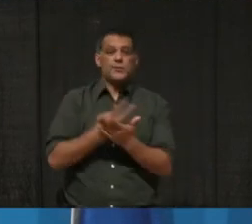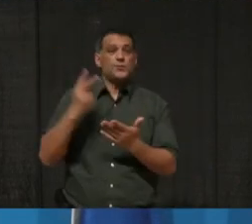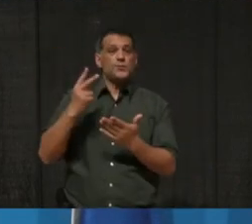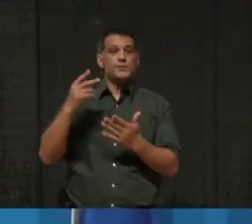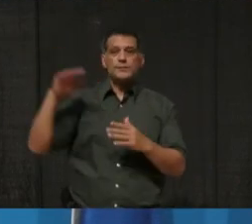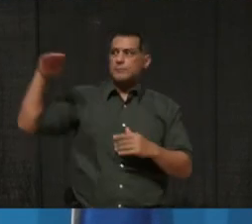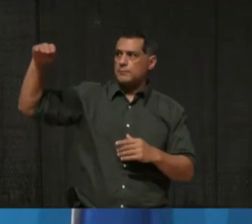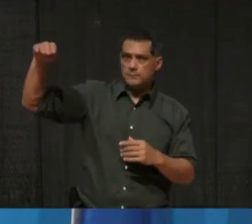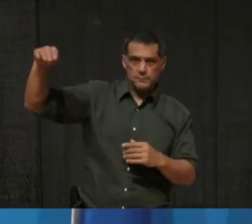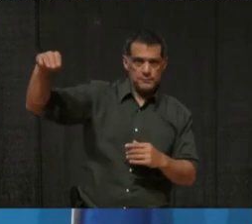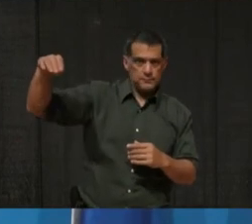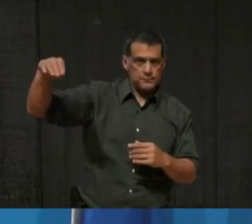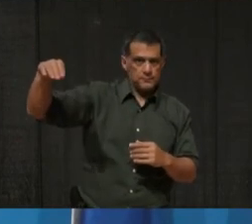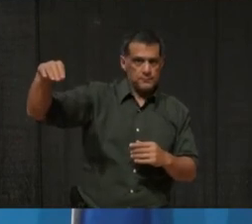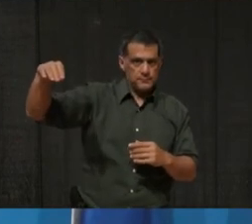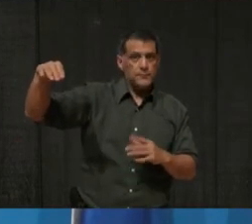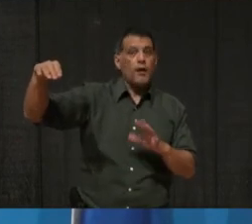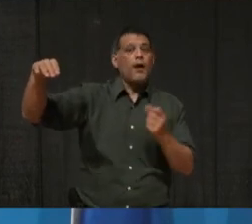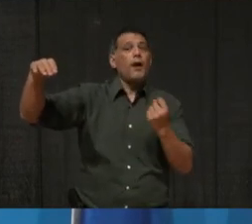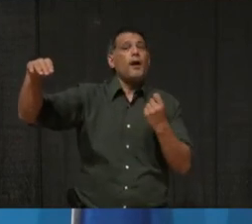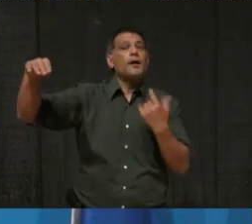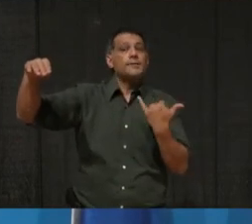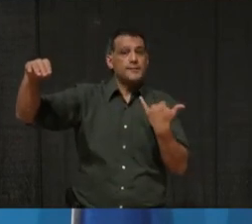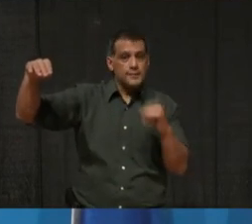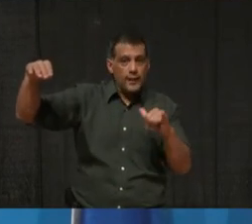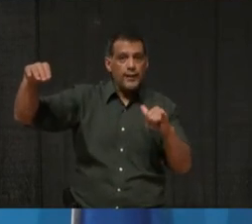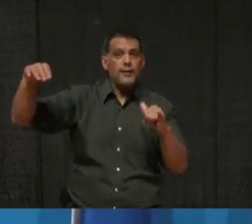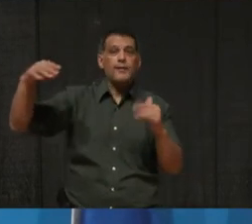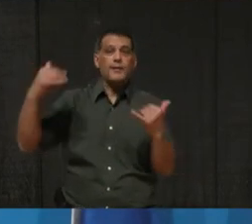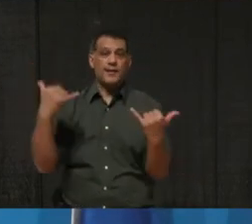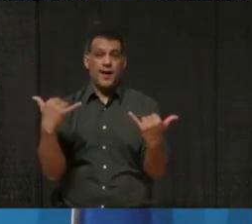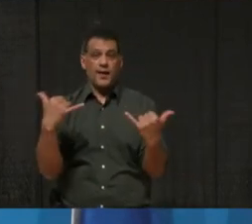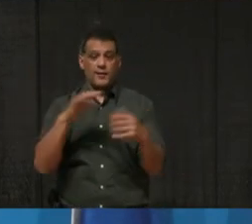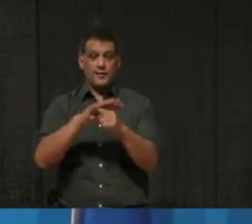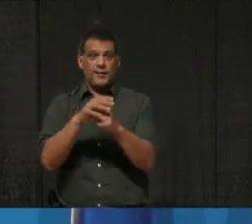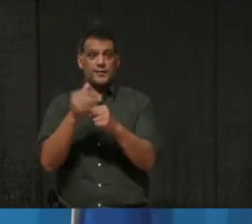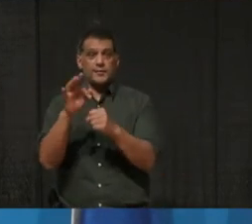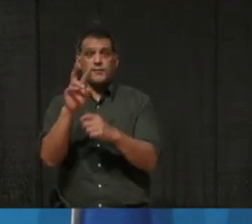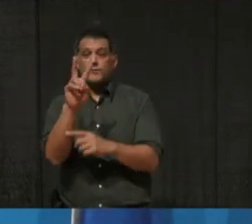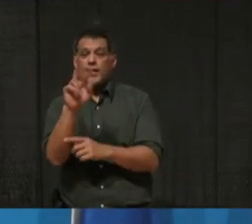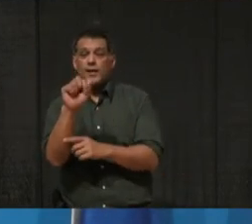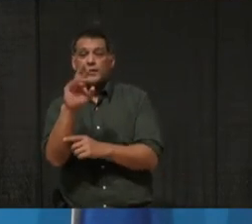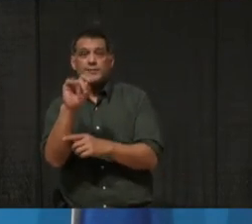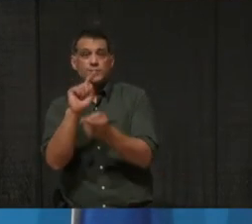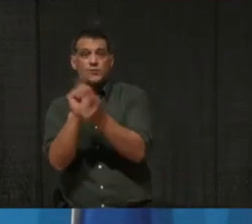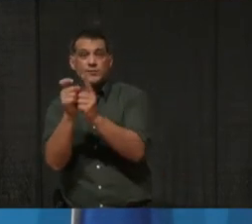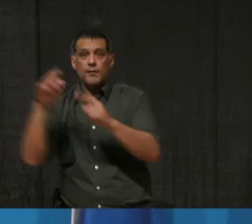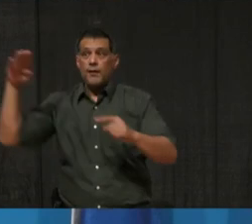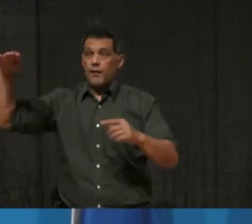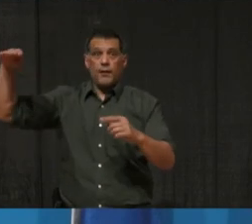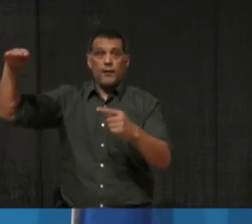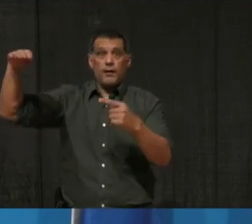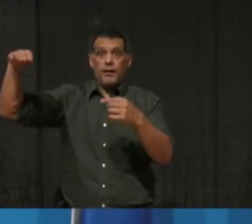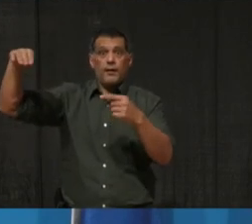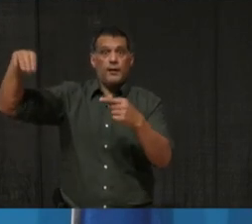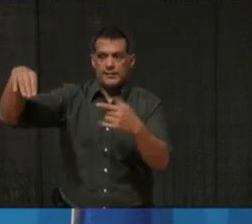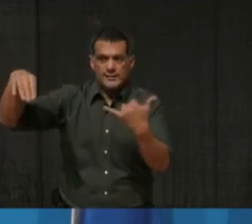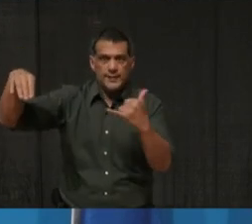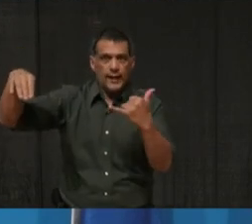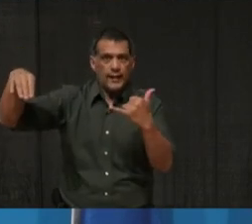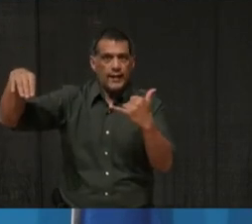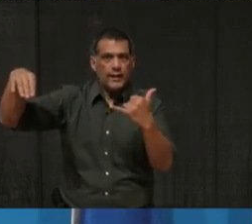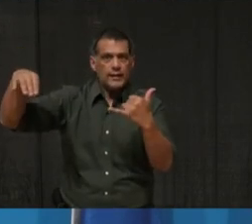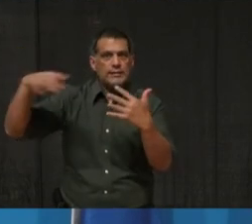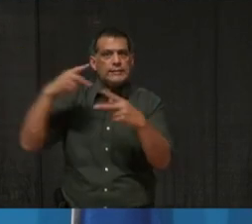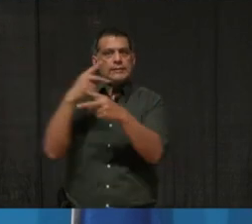trend. However, with the arrivals of variants in the community, we must proceed cautiously. We must move cautiously. And so that